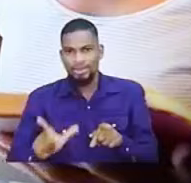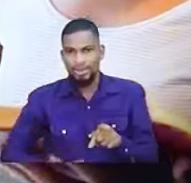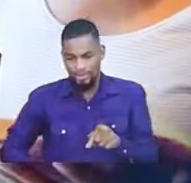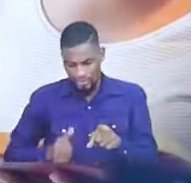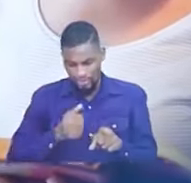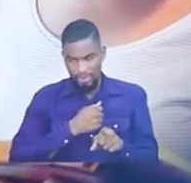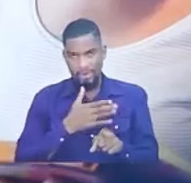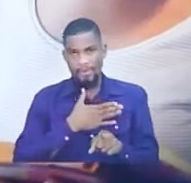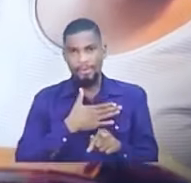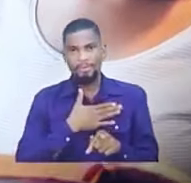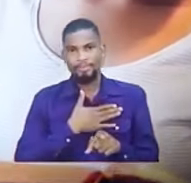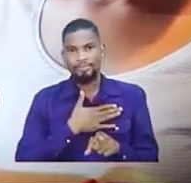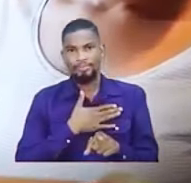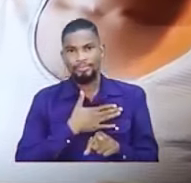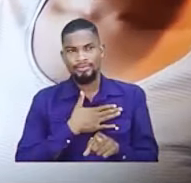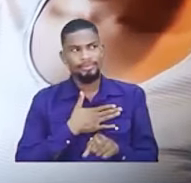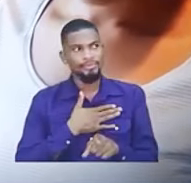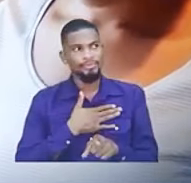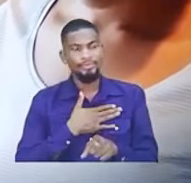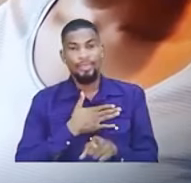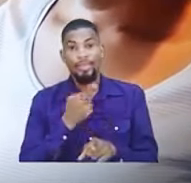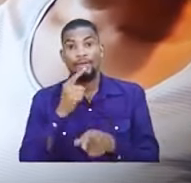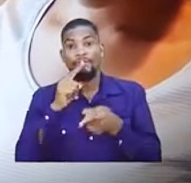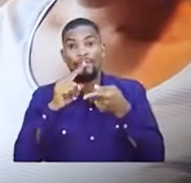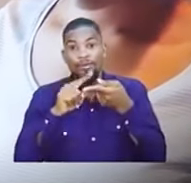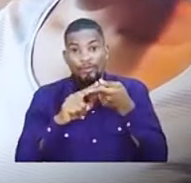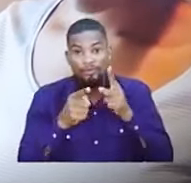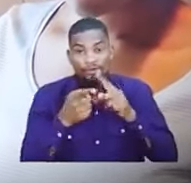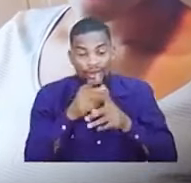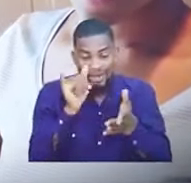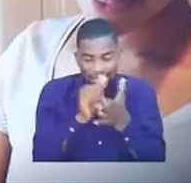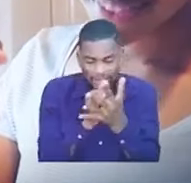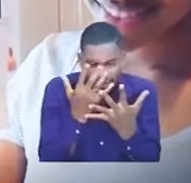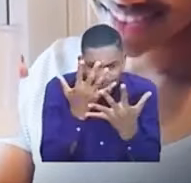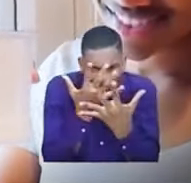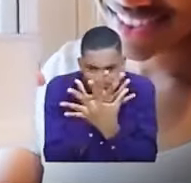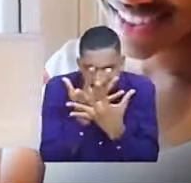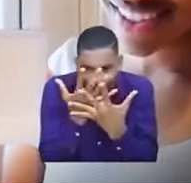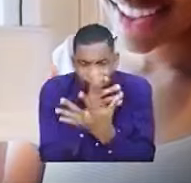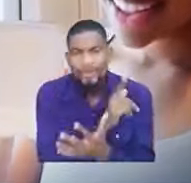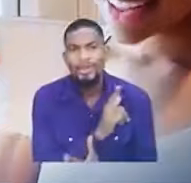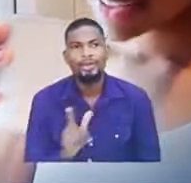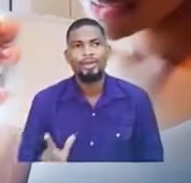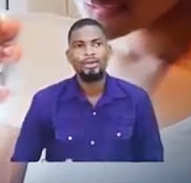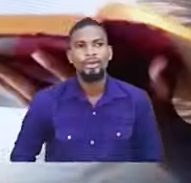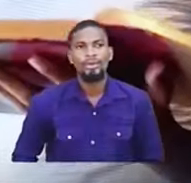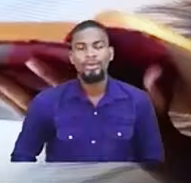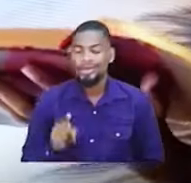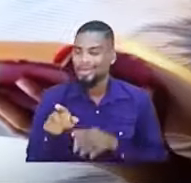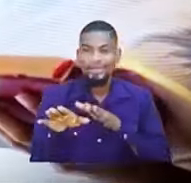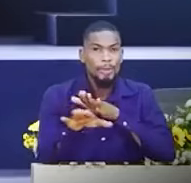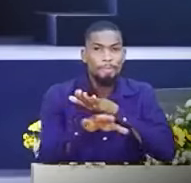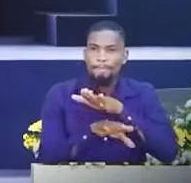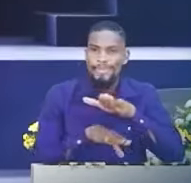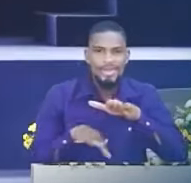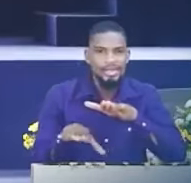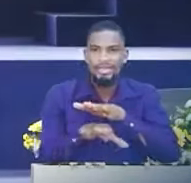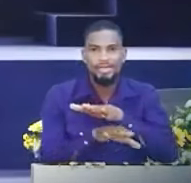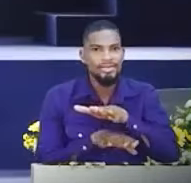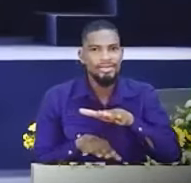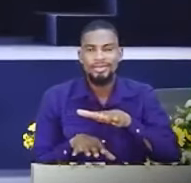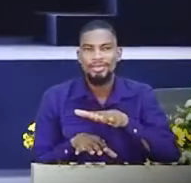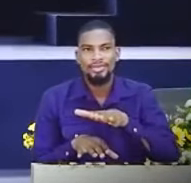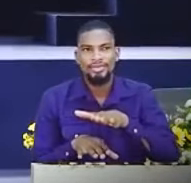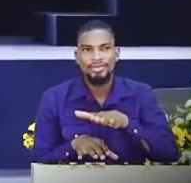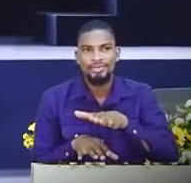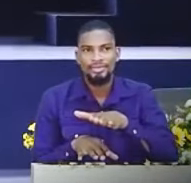lives. Be a friend to all who fear the Lord. This one should be the basic principle. Hold this